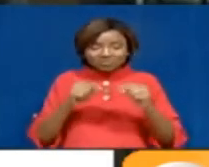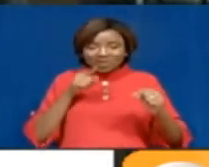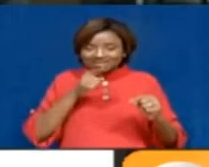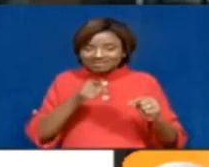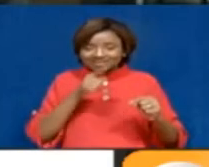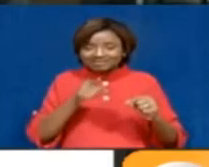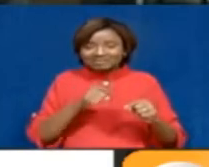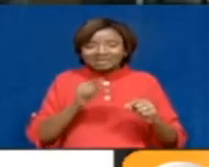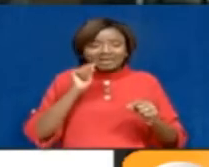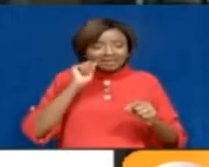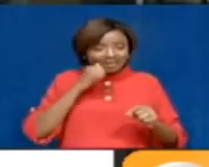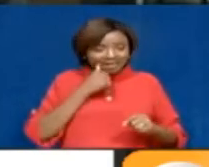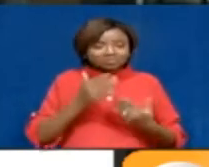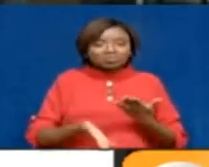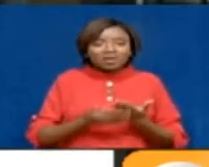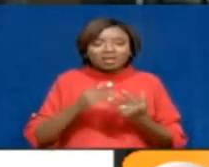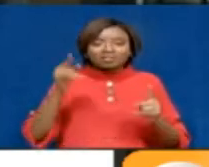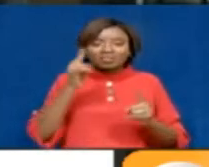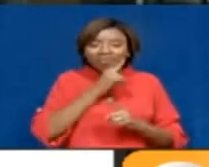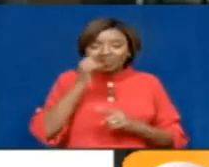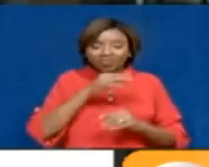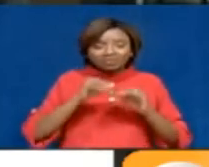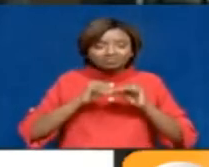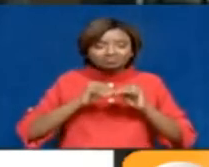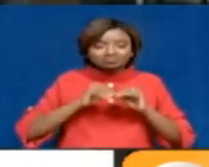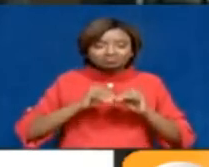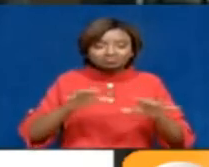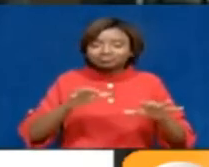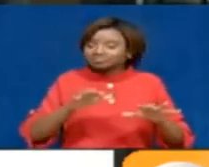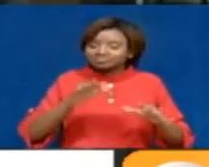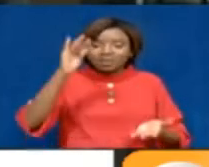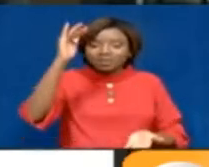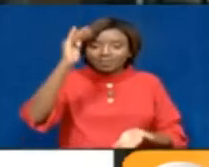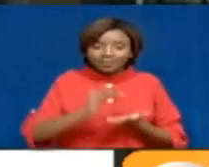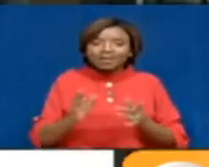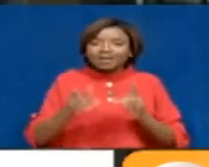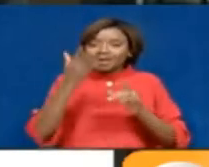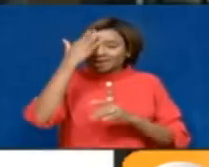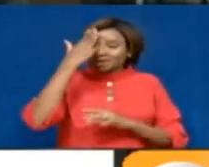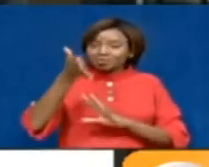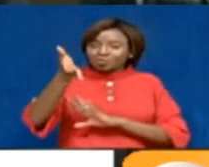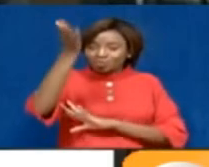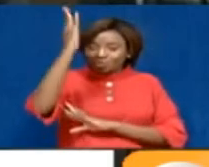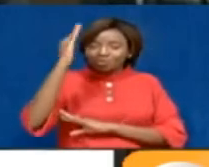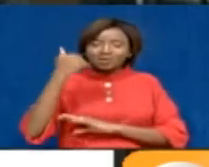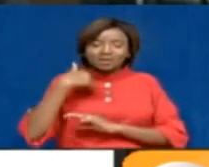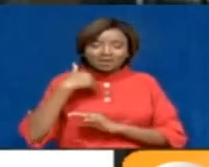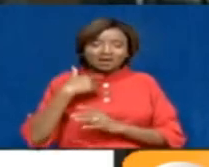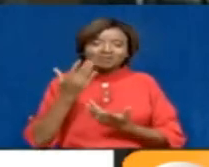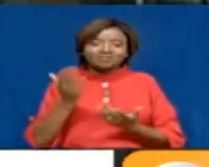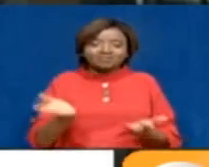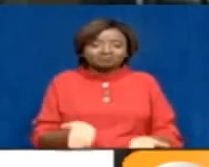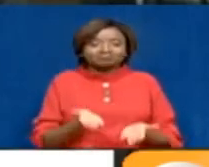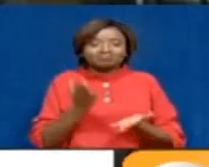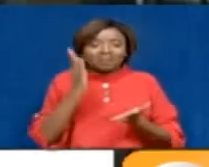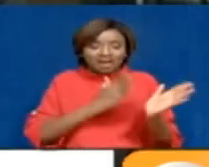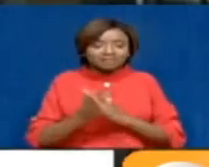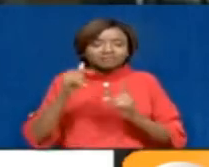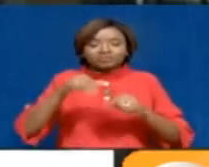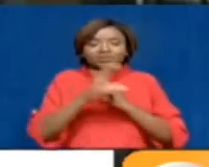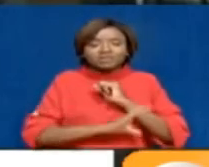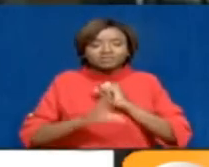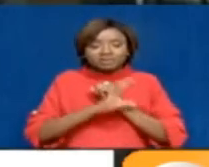toxicity can reduce in our insults. I'm sure God has great, great expectations for our nation. I pray, and we